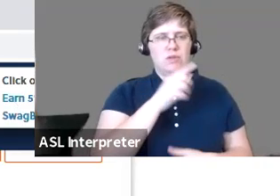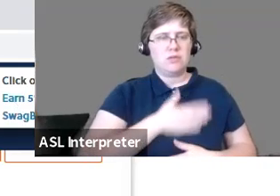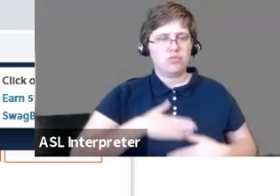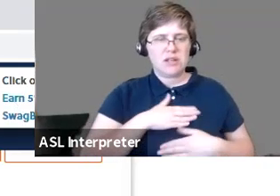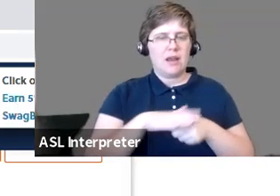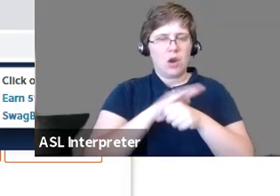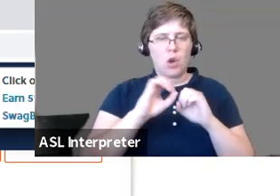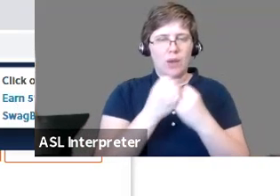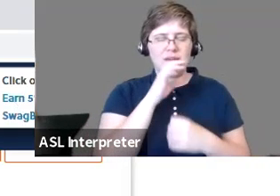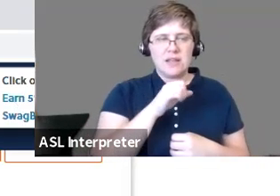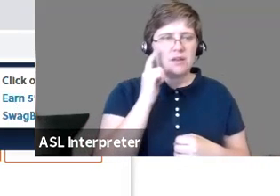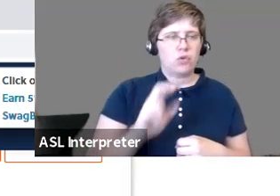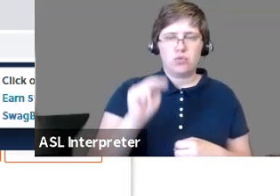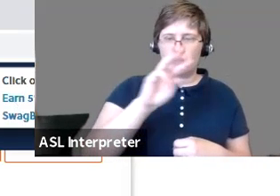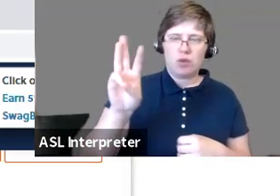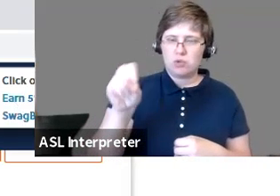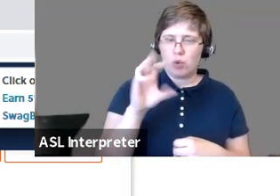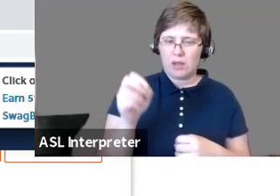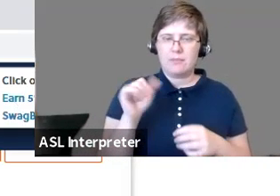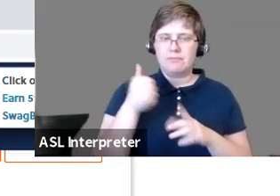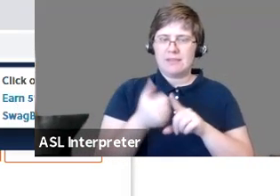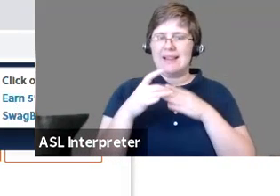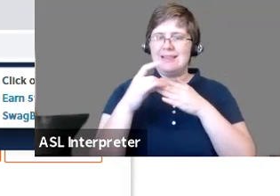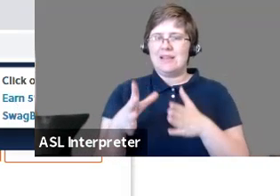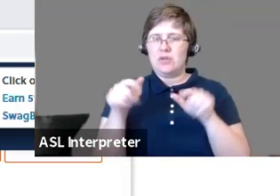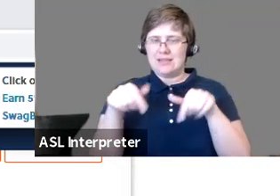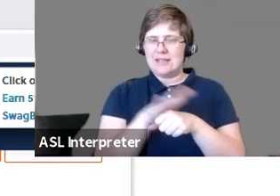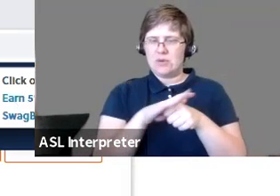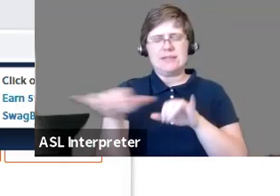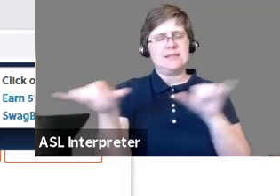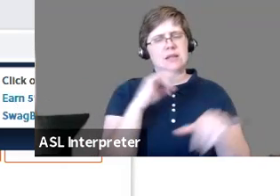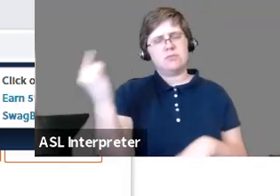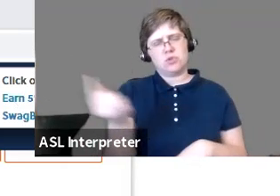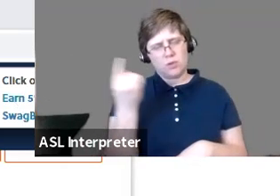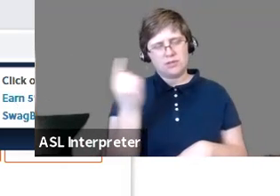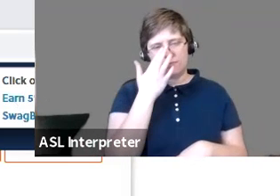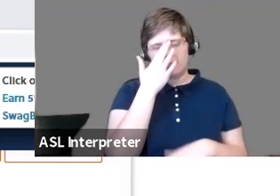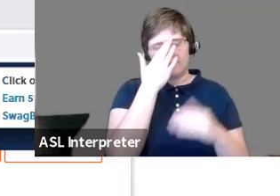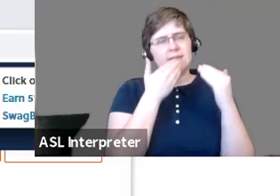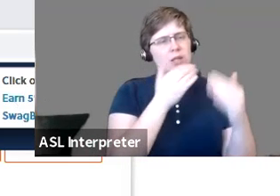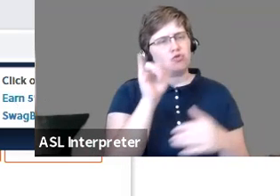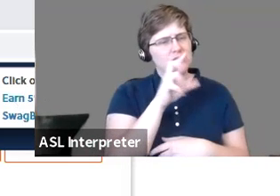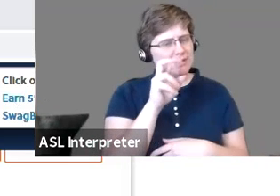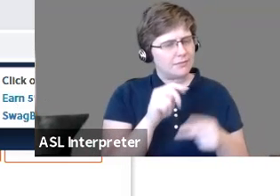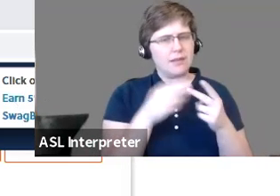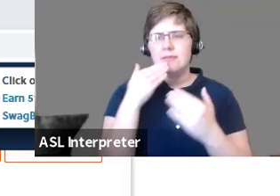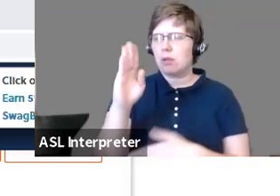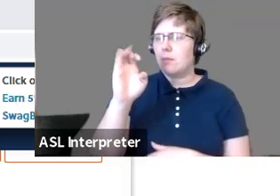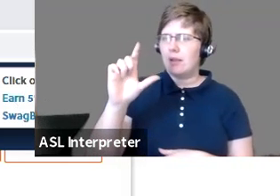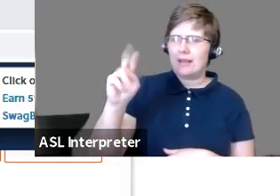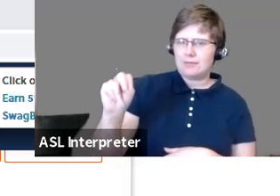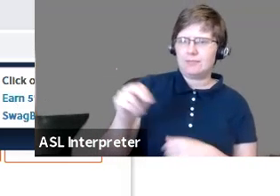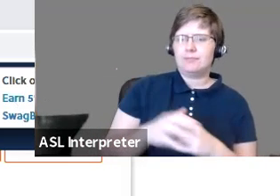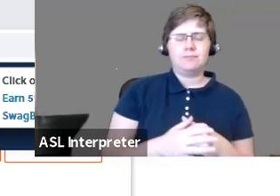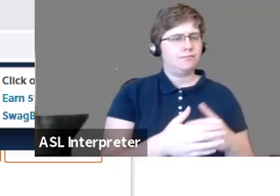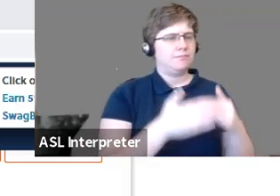Area Office on Aging of Northwestern Ohio being a leader in this area, as they always are. Thank you, Justin, and thank you, Valen.